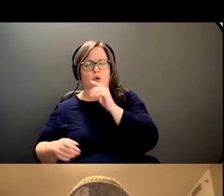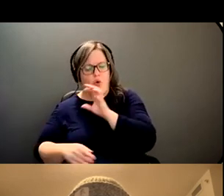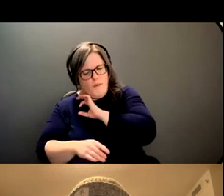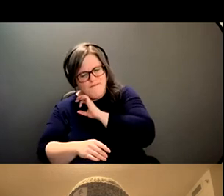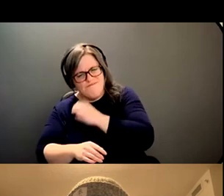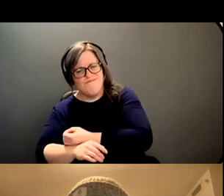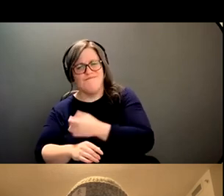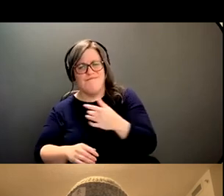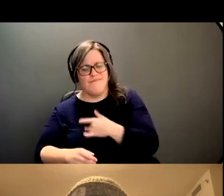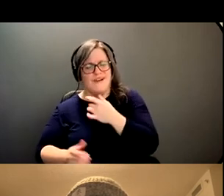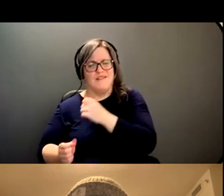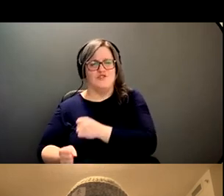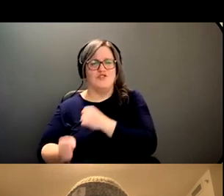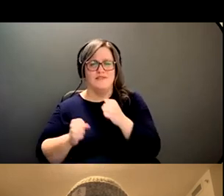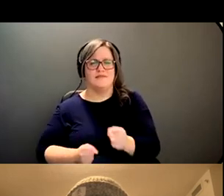and like